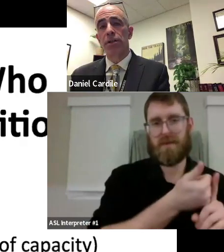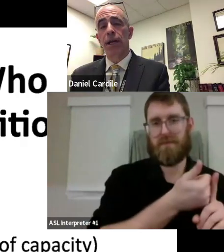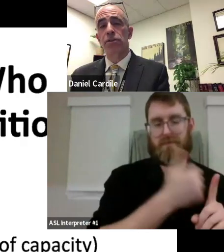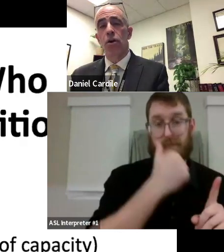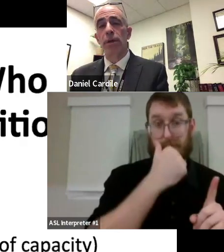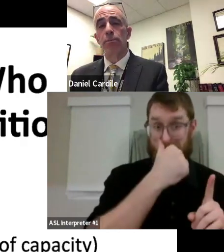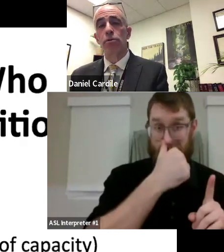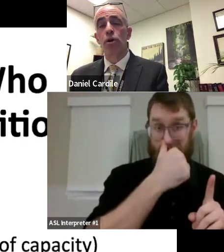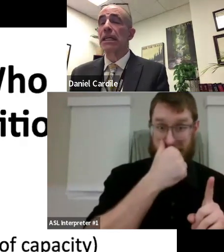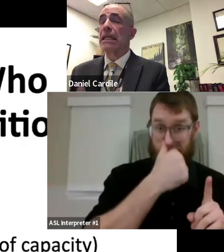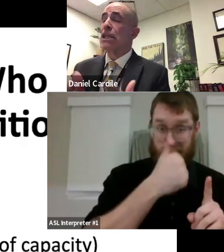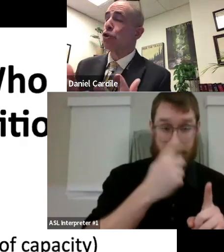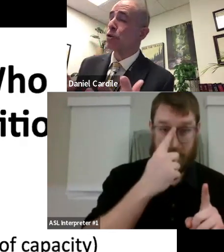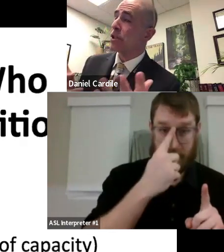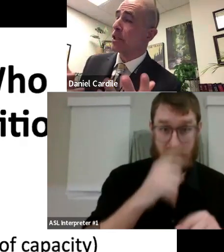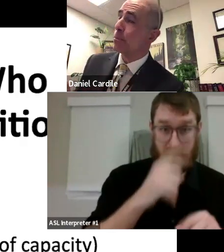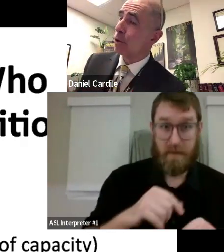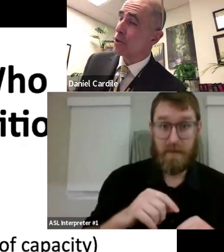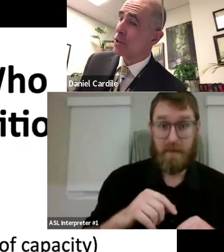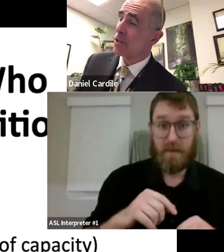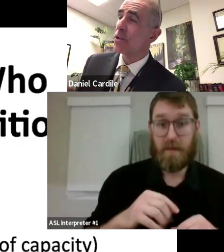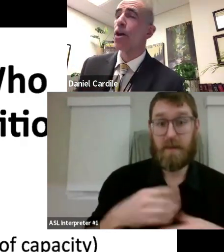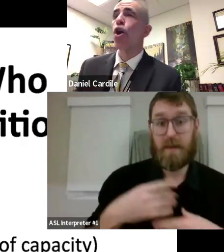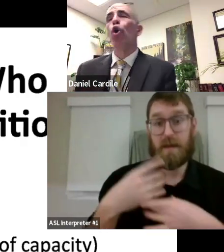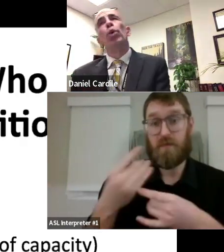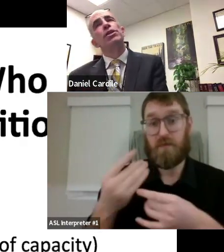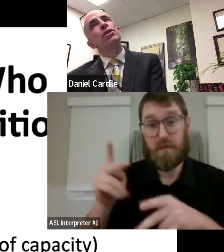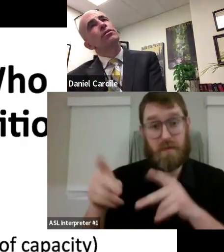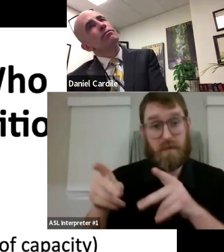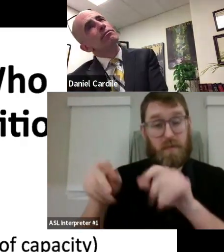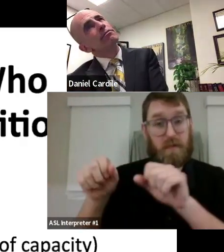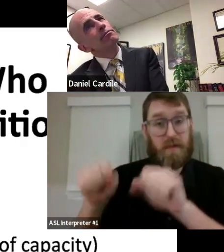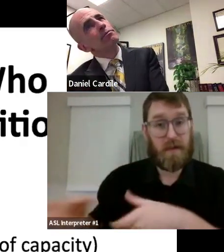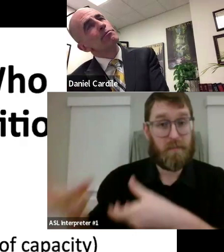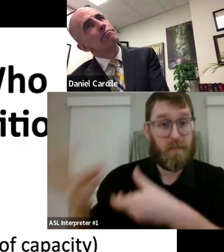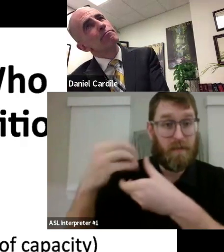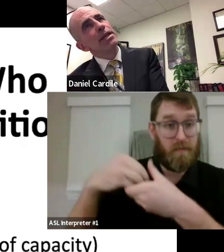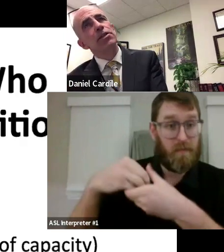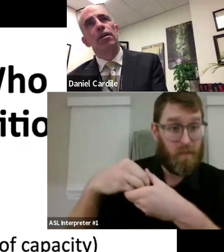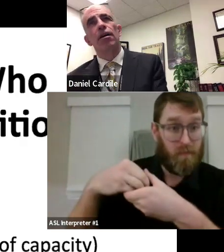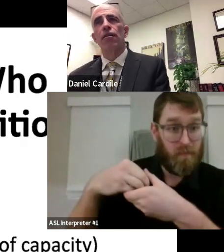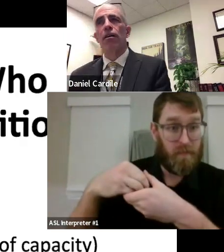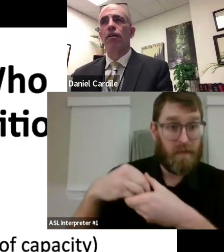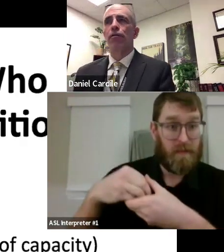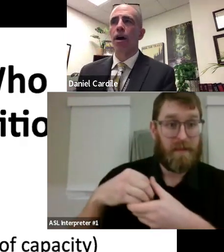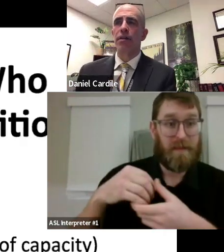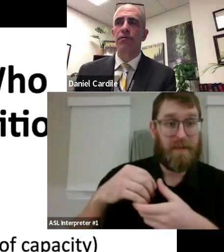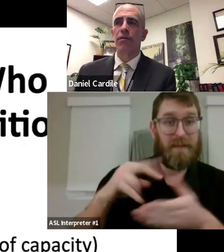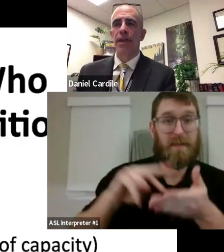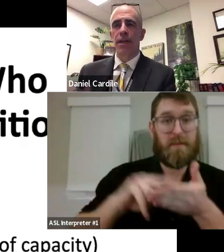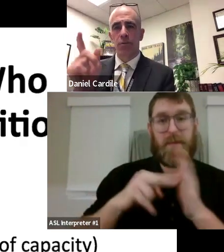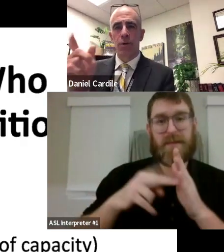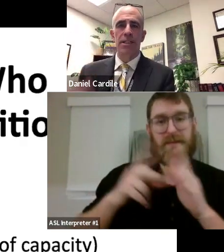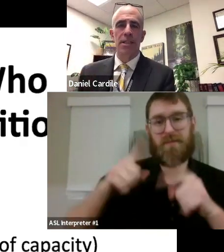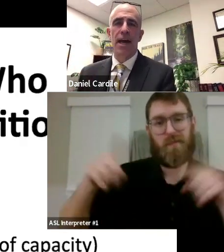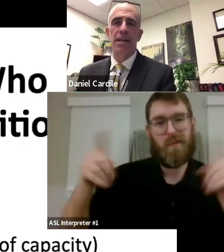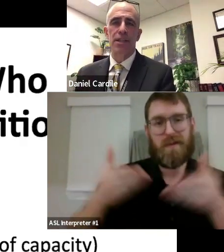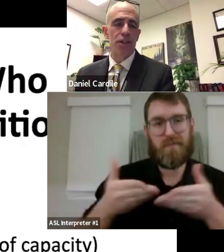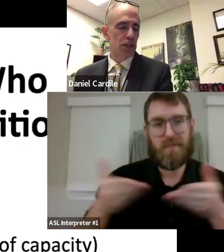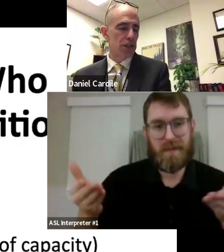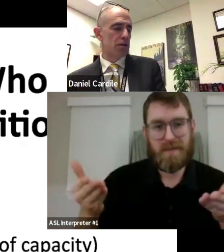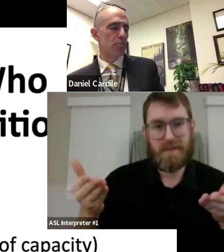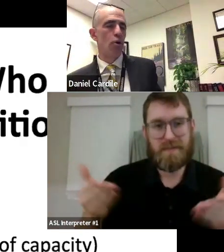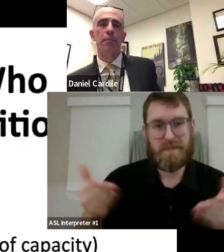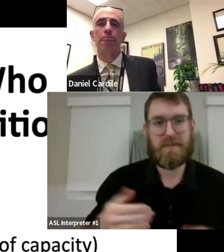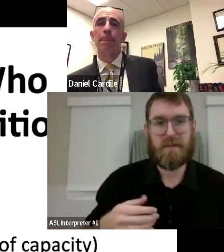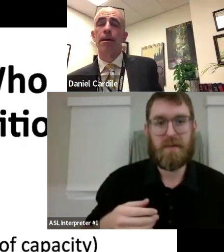a guardianship case are people called interested persons, which means a variety of different things, and we'll get to that